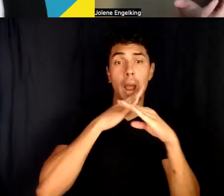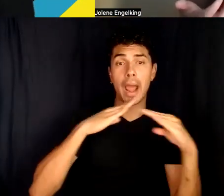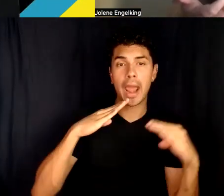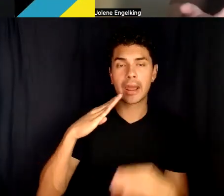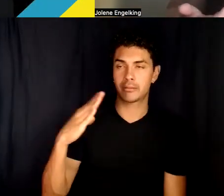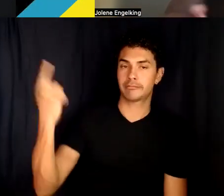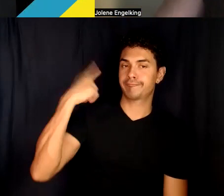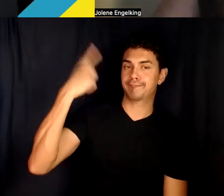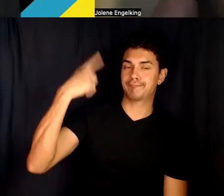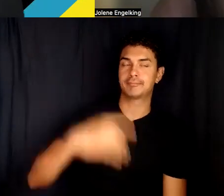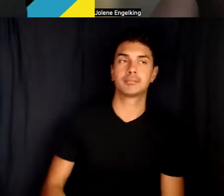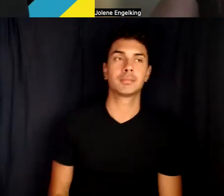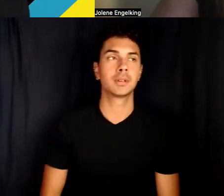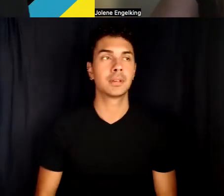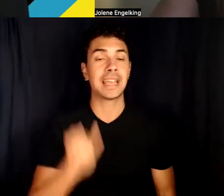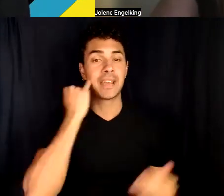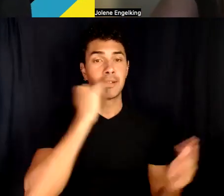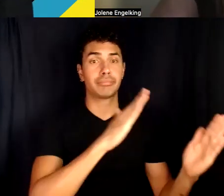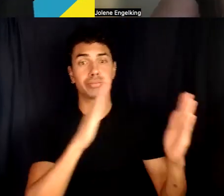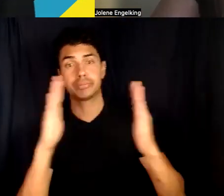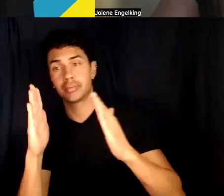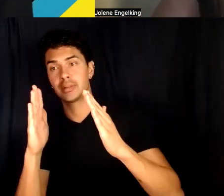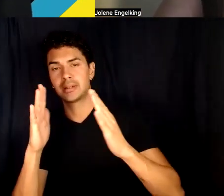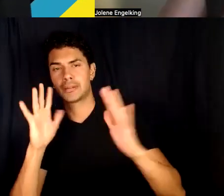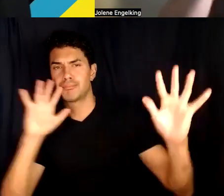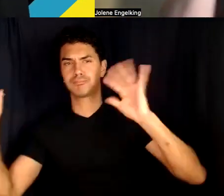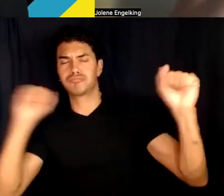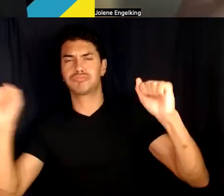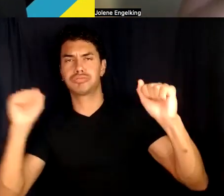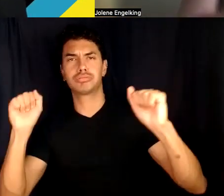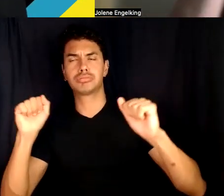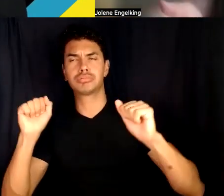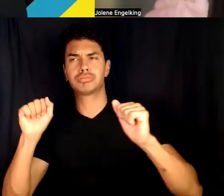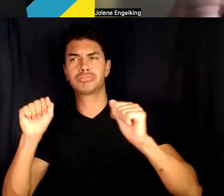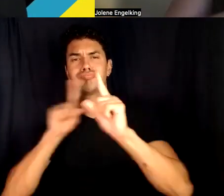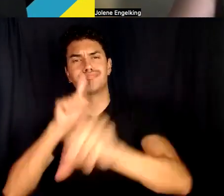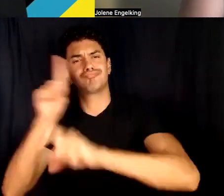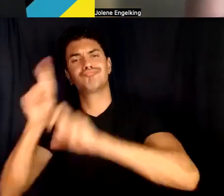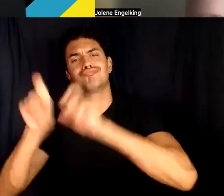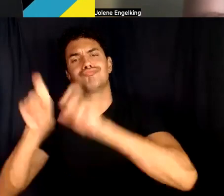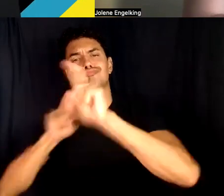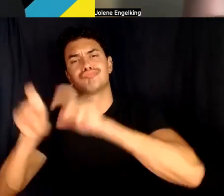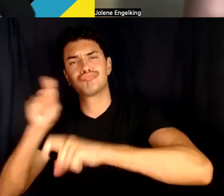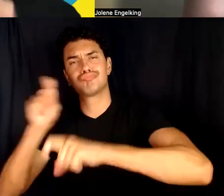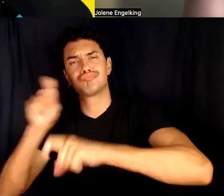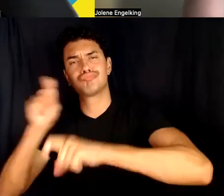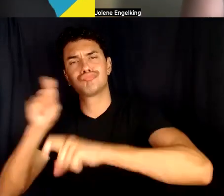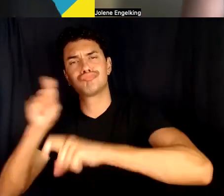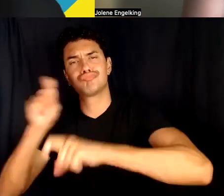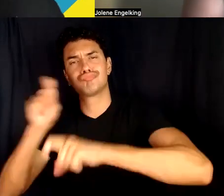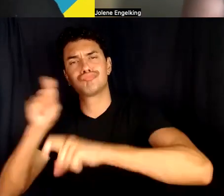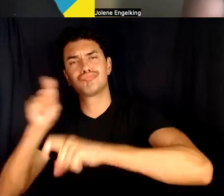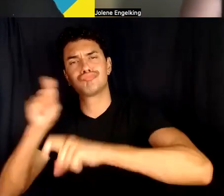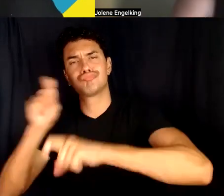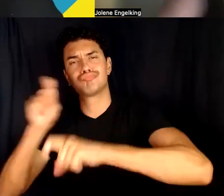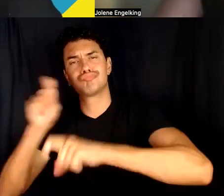bit of outsiderness, right? Or even how in so many meetings, things are just straight to the point, and how we have a strict timeline,